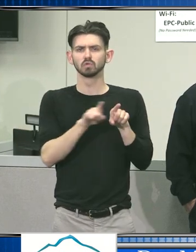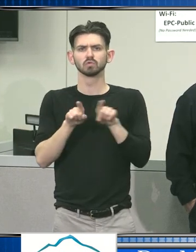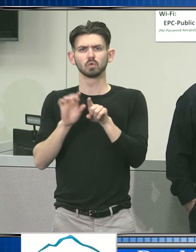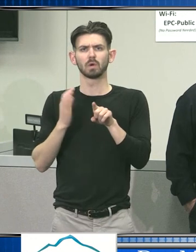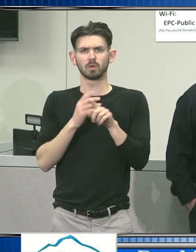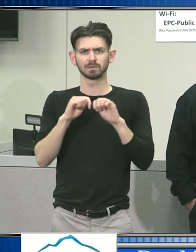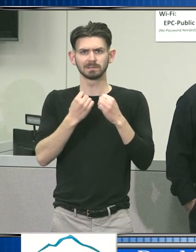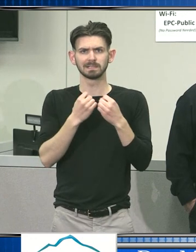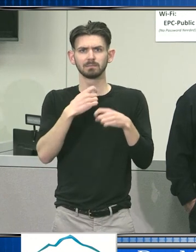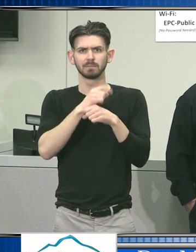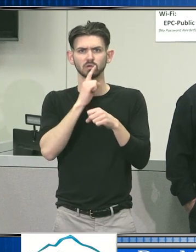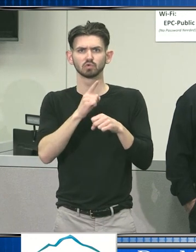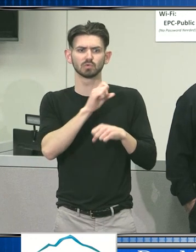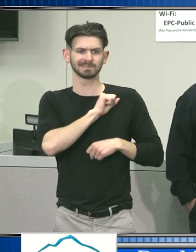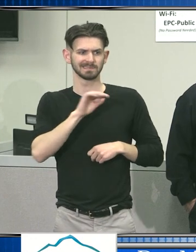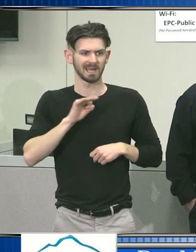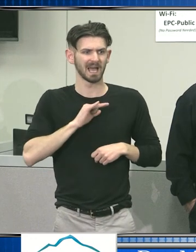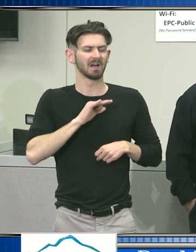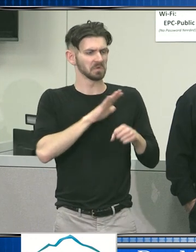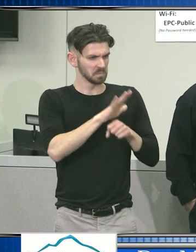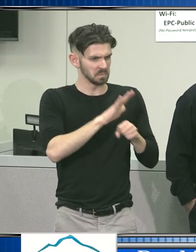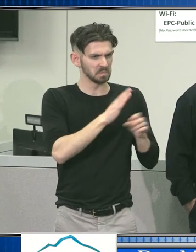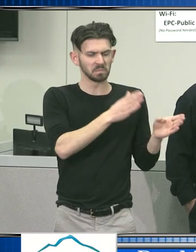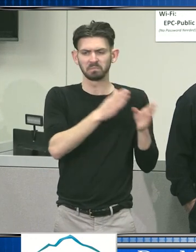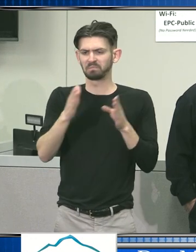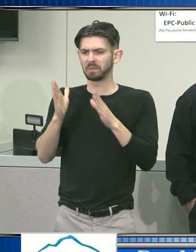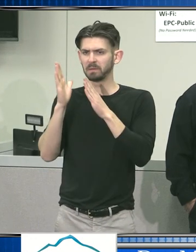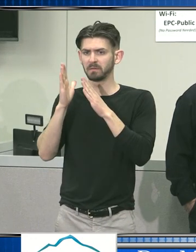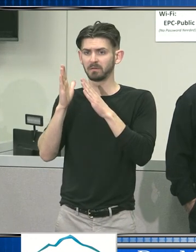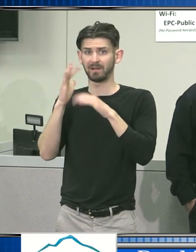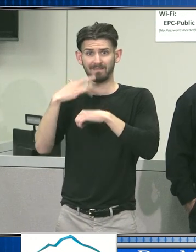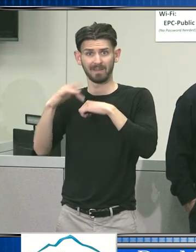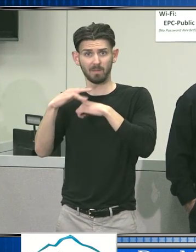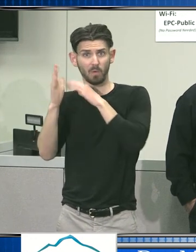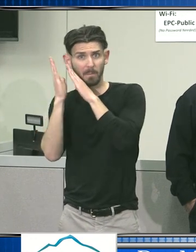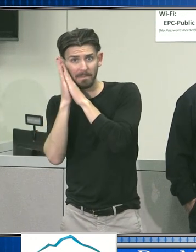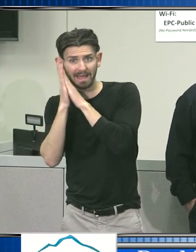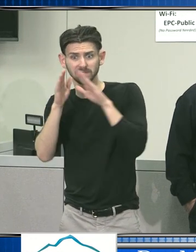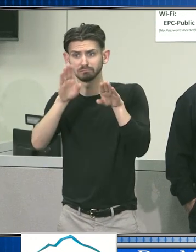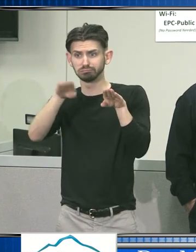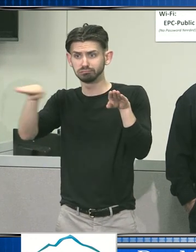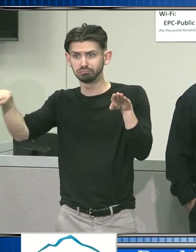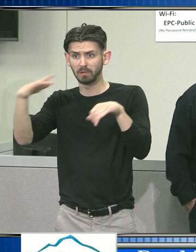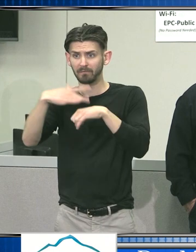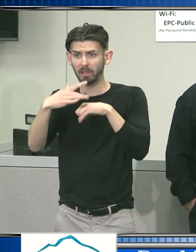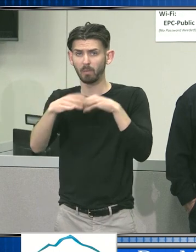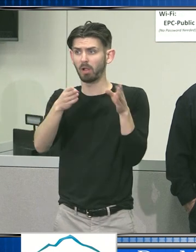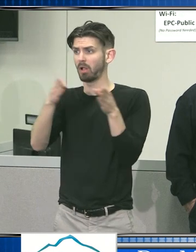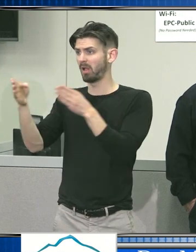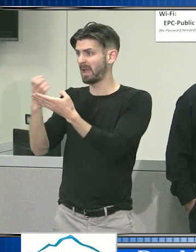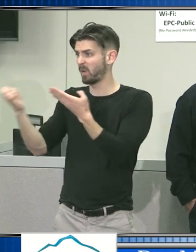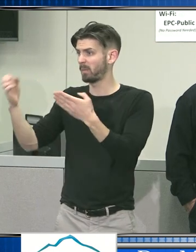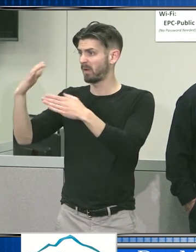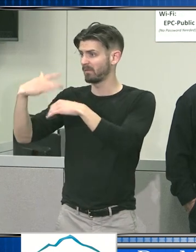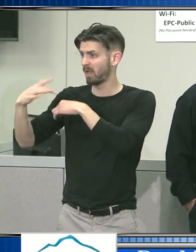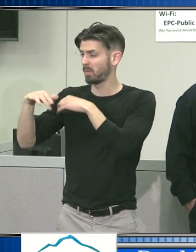staff, supplies, rooms, beds needed to care for those patients in our community that need that healthcare.